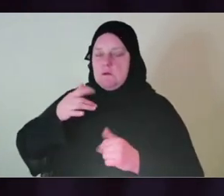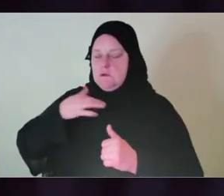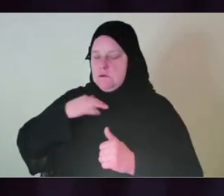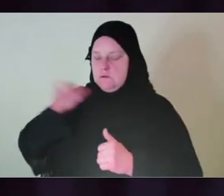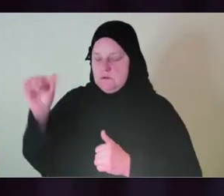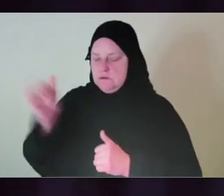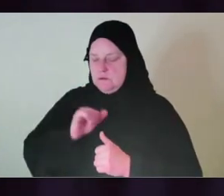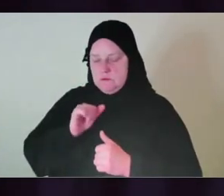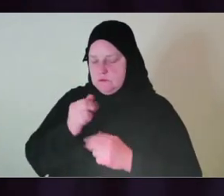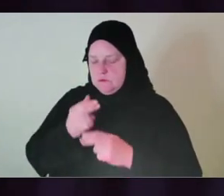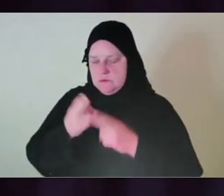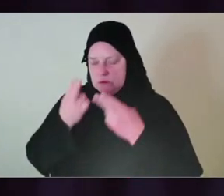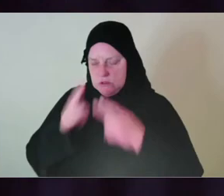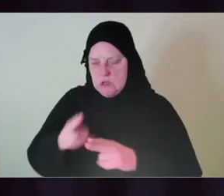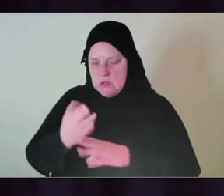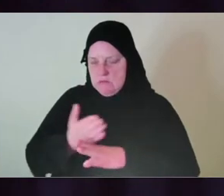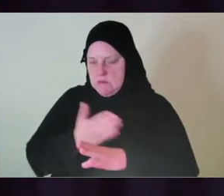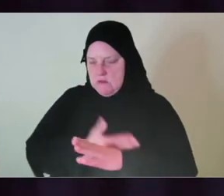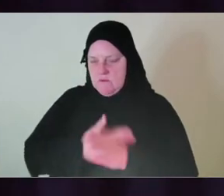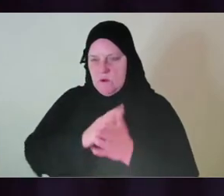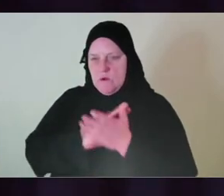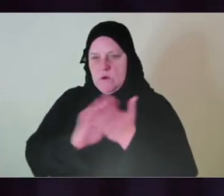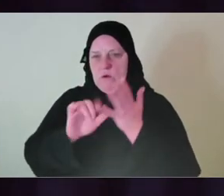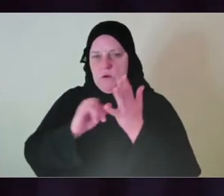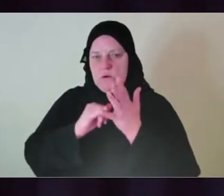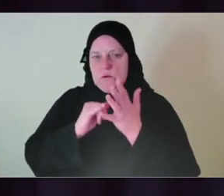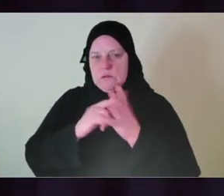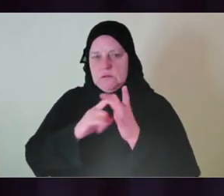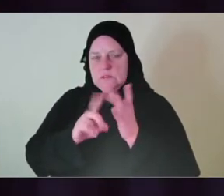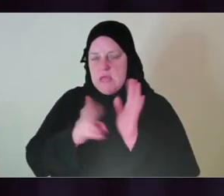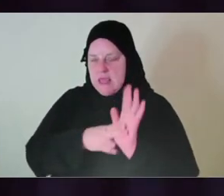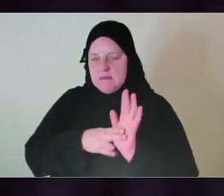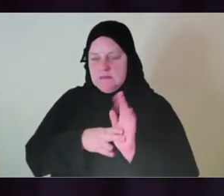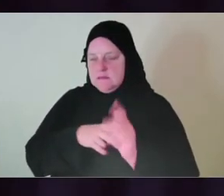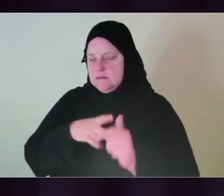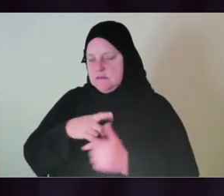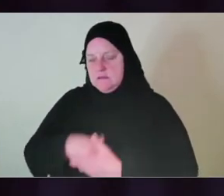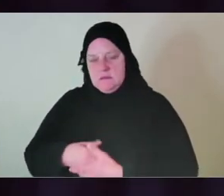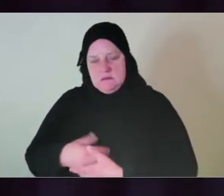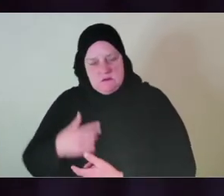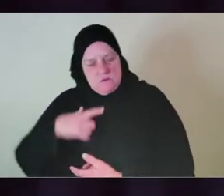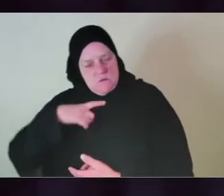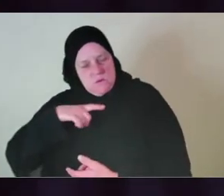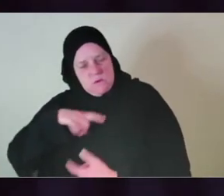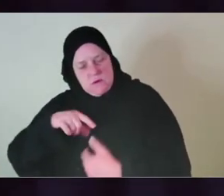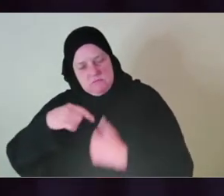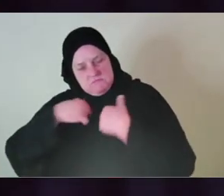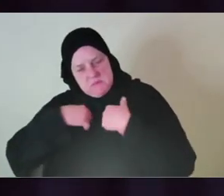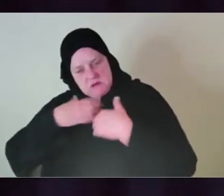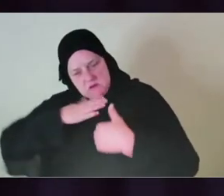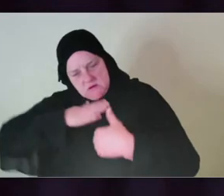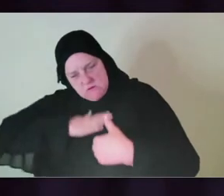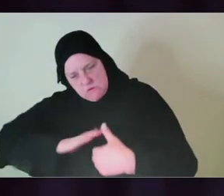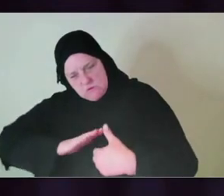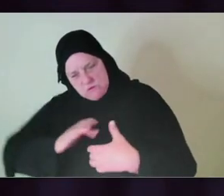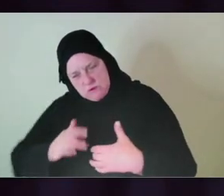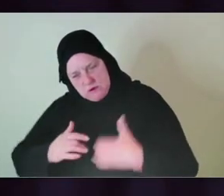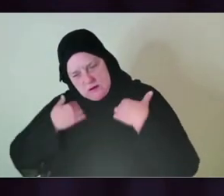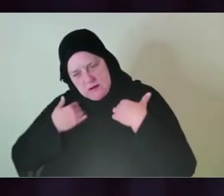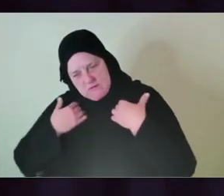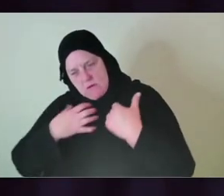soul, why do you want to live longer and to see your Imam die before your eyes? Don't